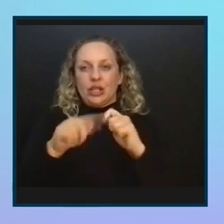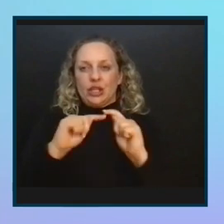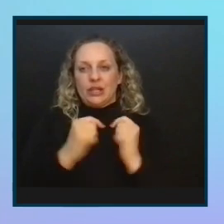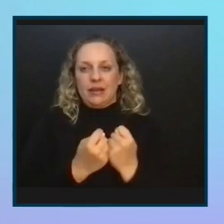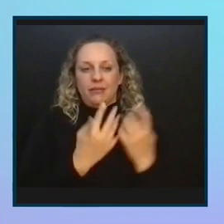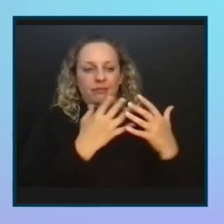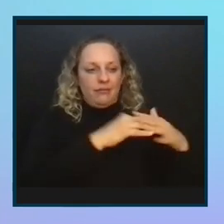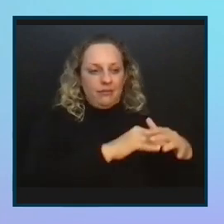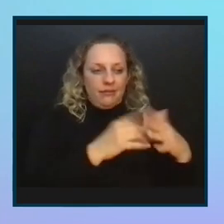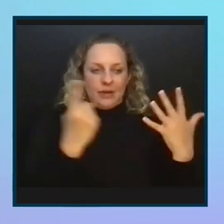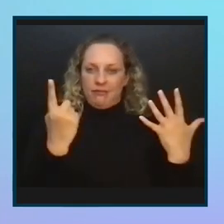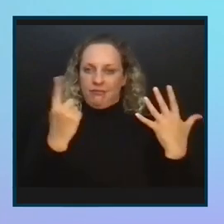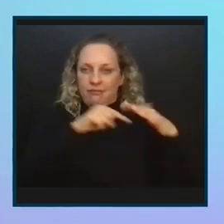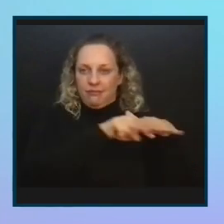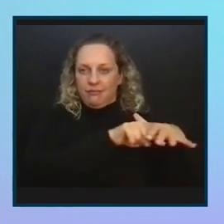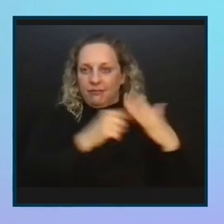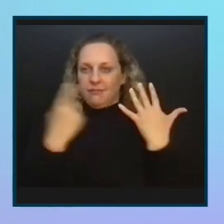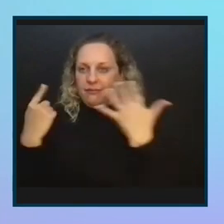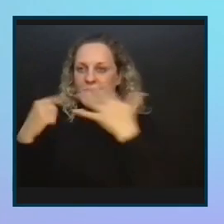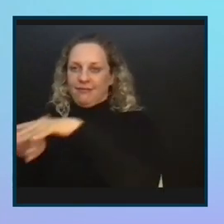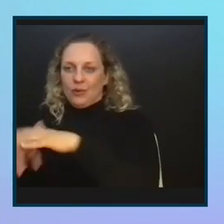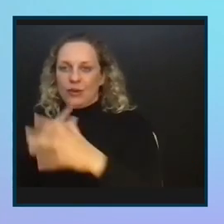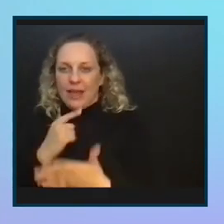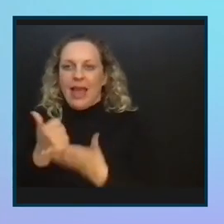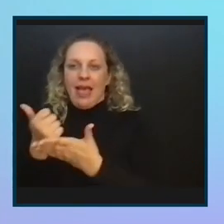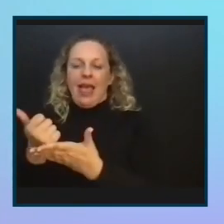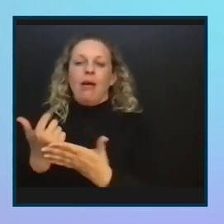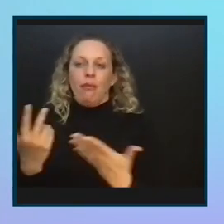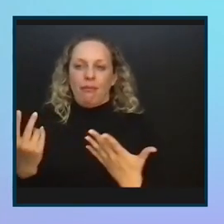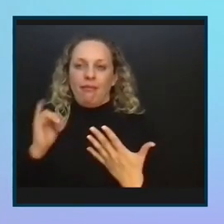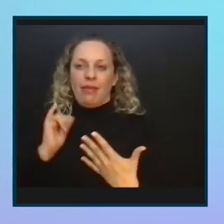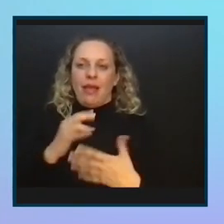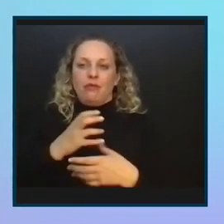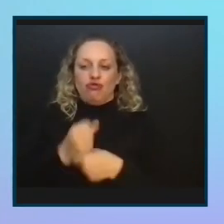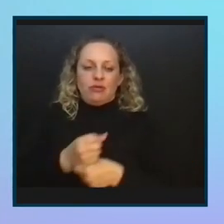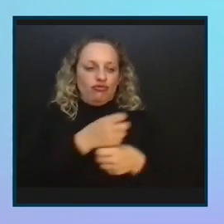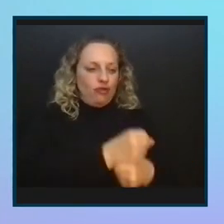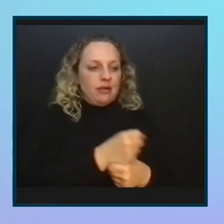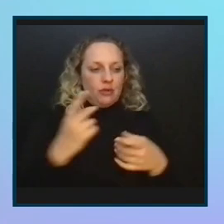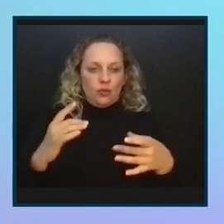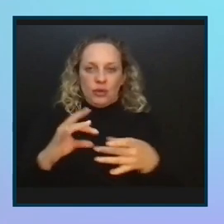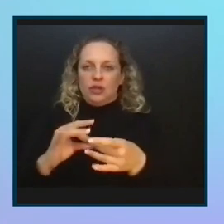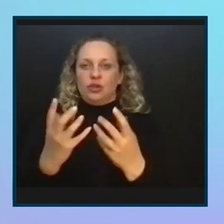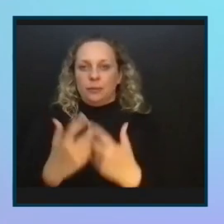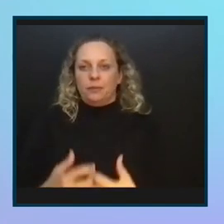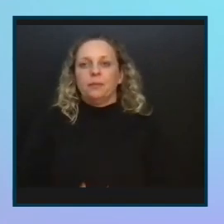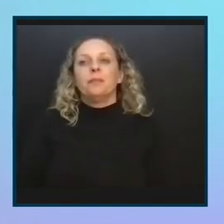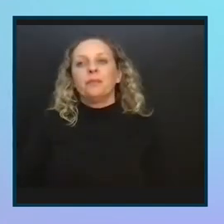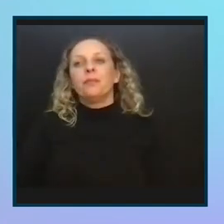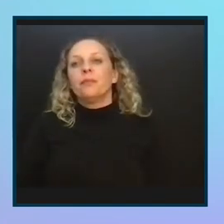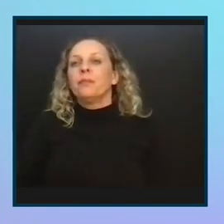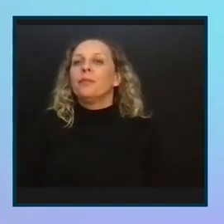work with. So that's helped quite a bit. It builds trust and those relationships.